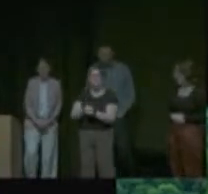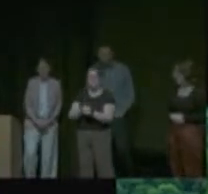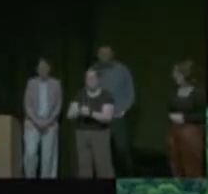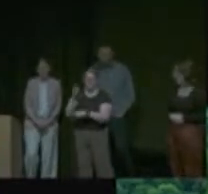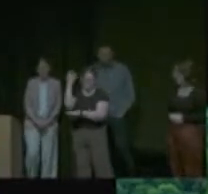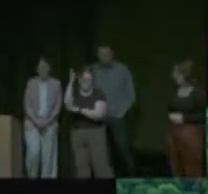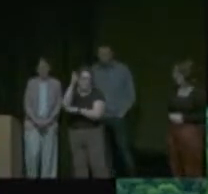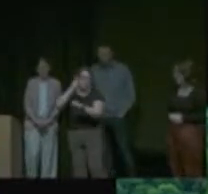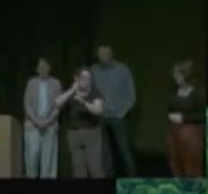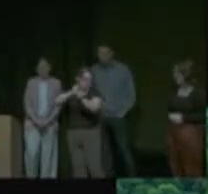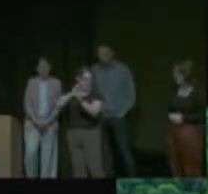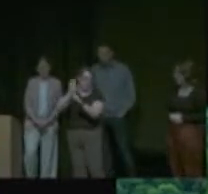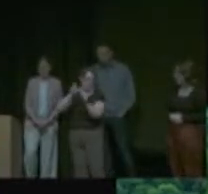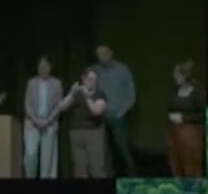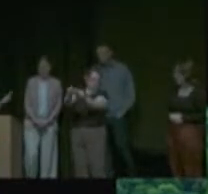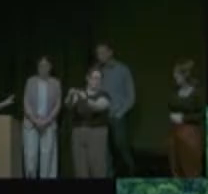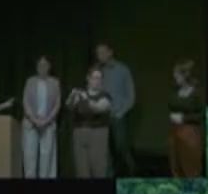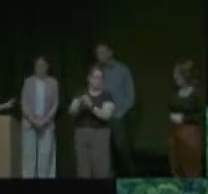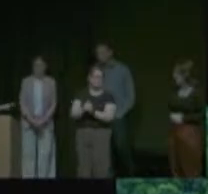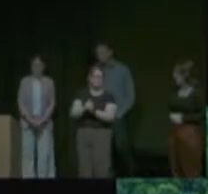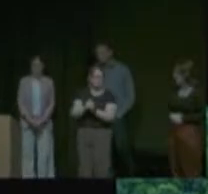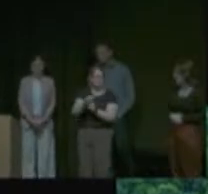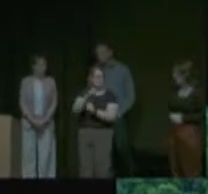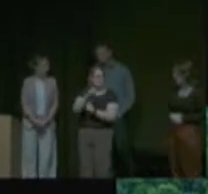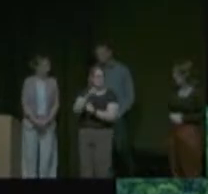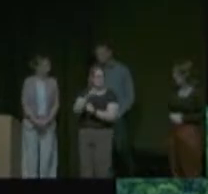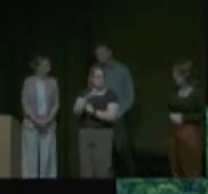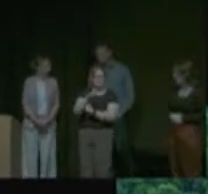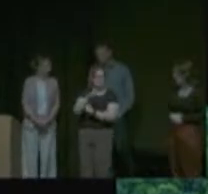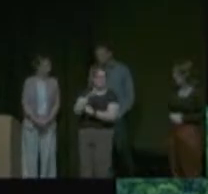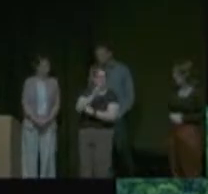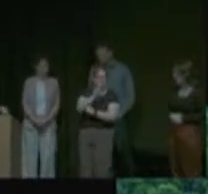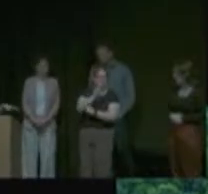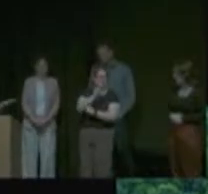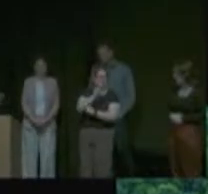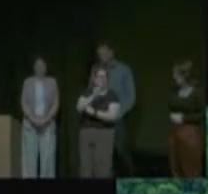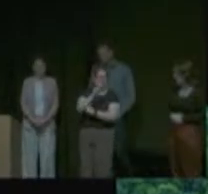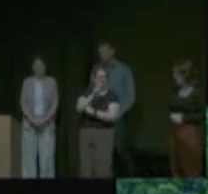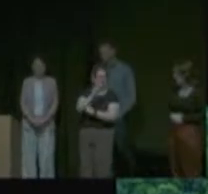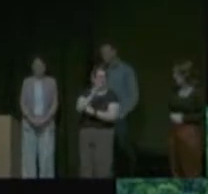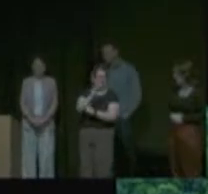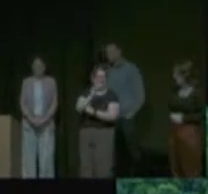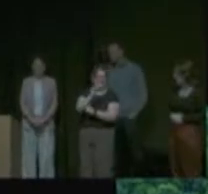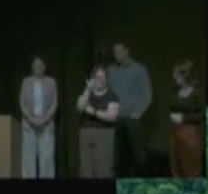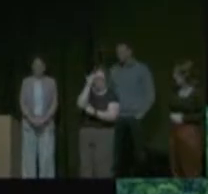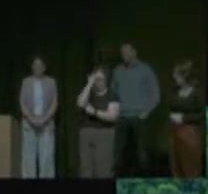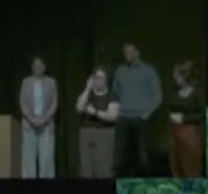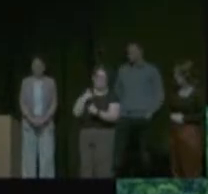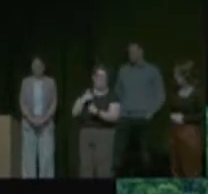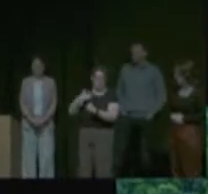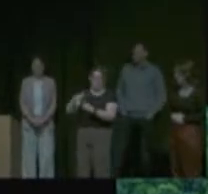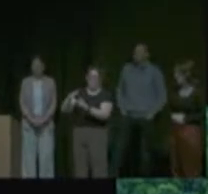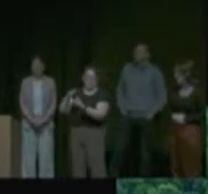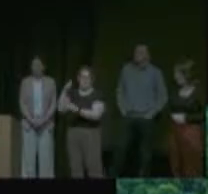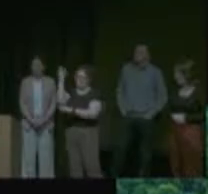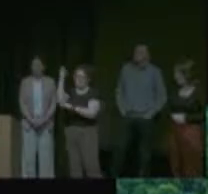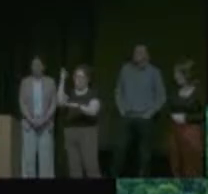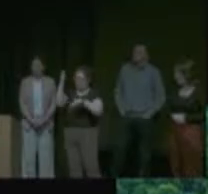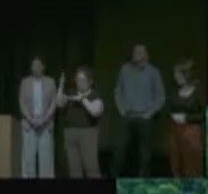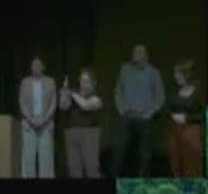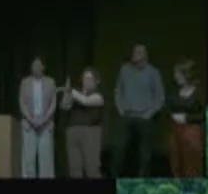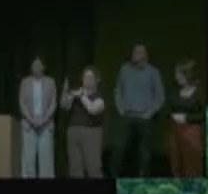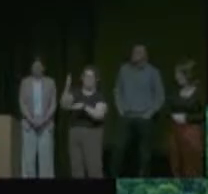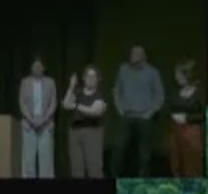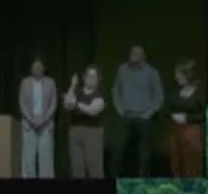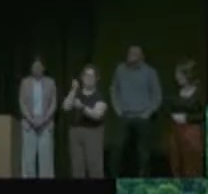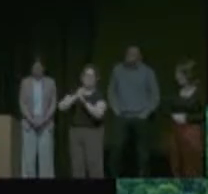protected and will remain so. Sevenson is well aware of it. We have a protection zone around it. We have had Davy